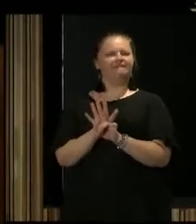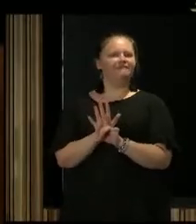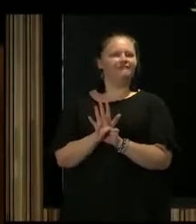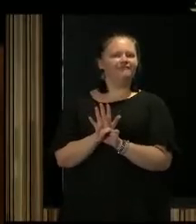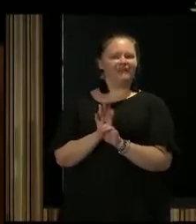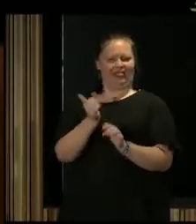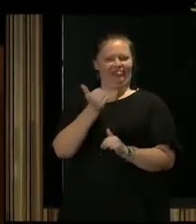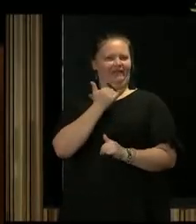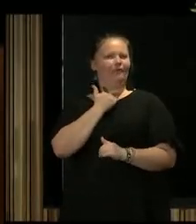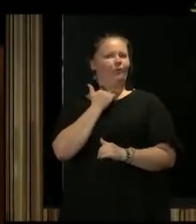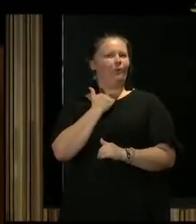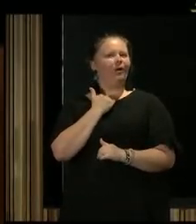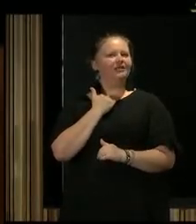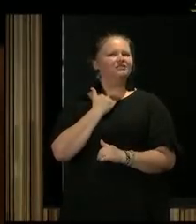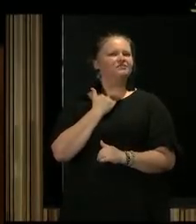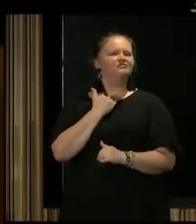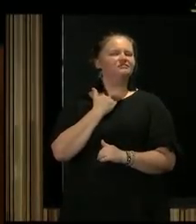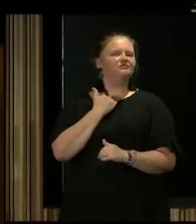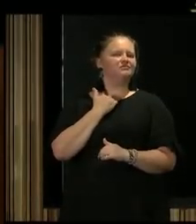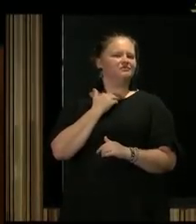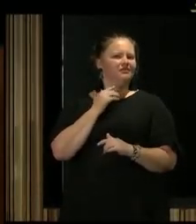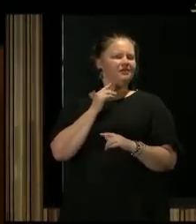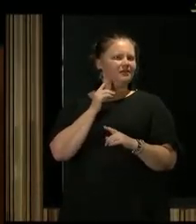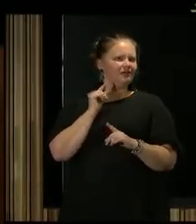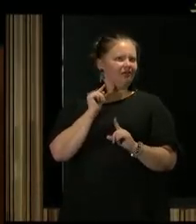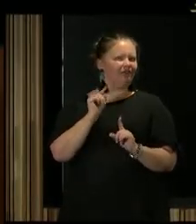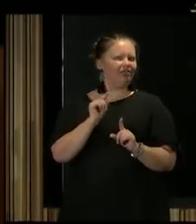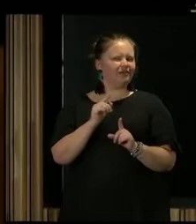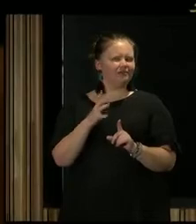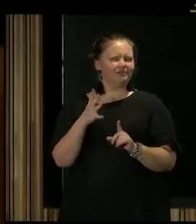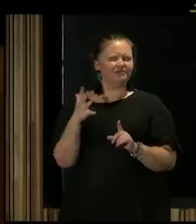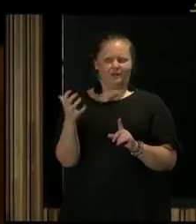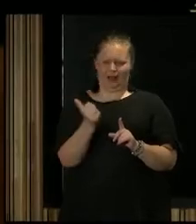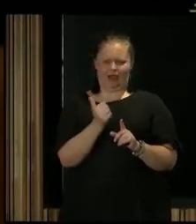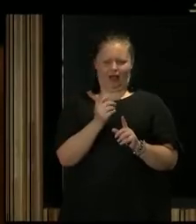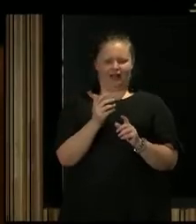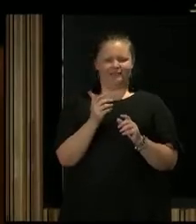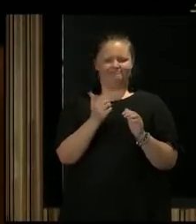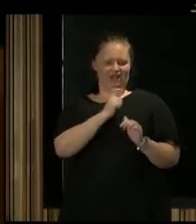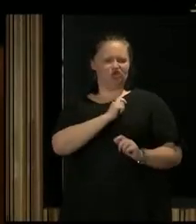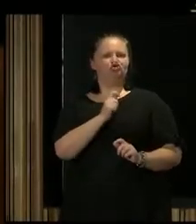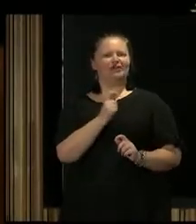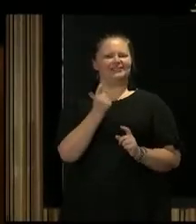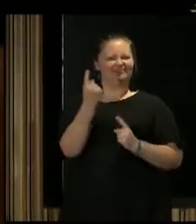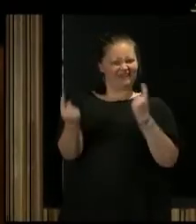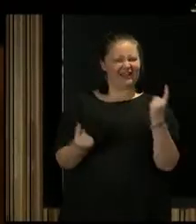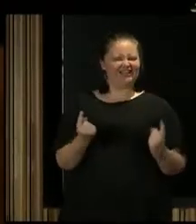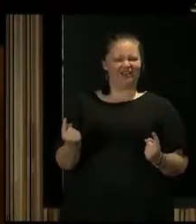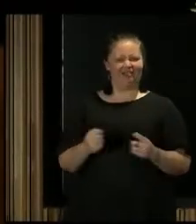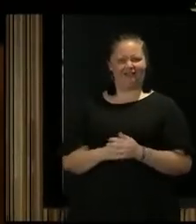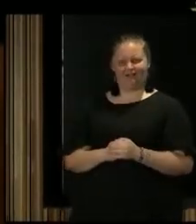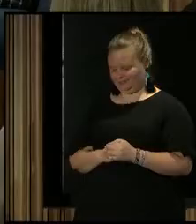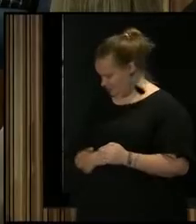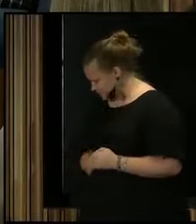and their voice. That must require extraordinary mutual trust. Yours in them and them